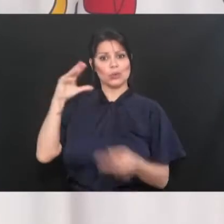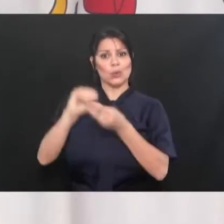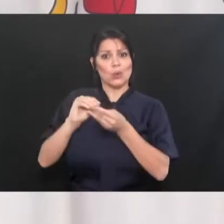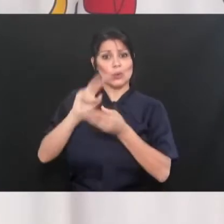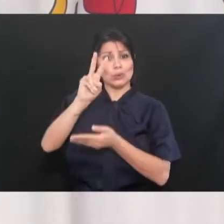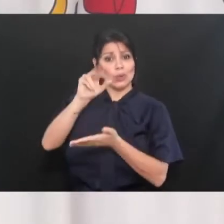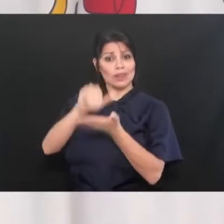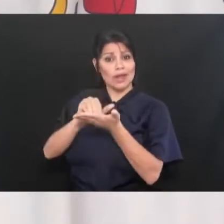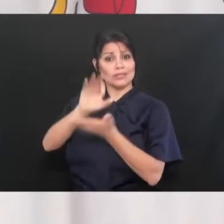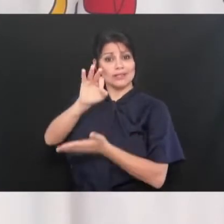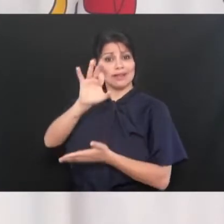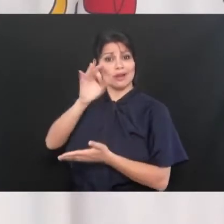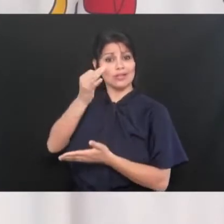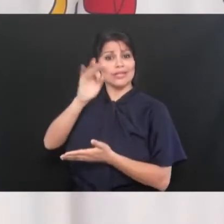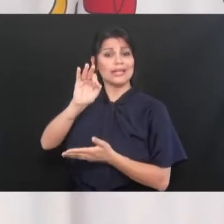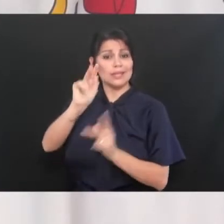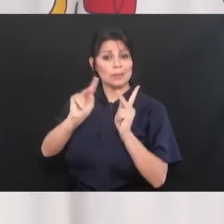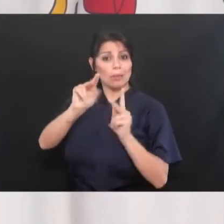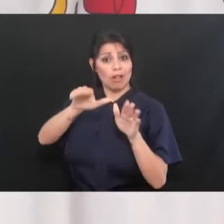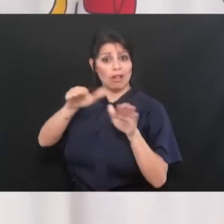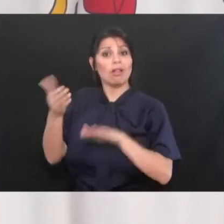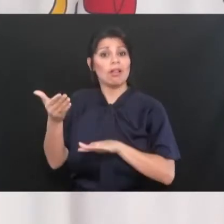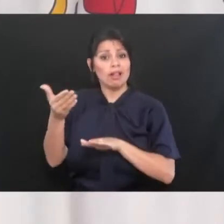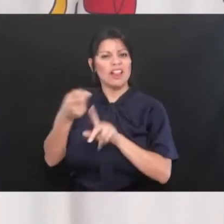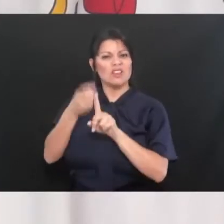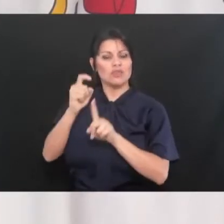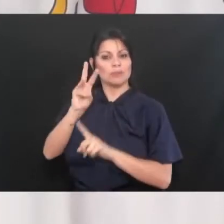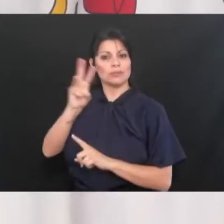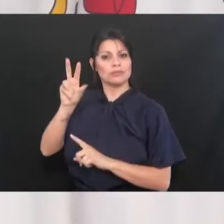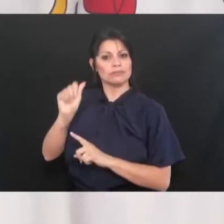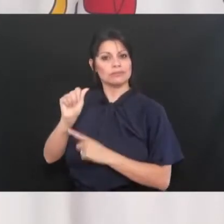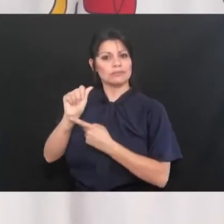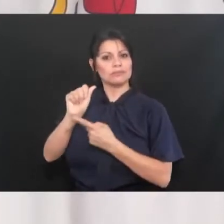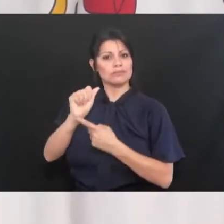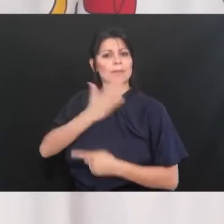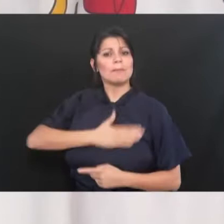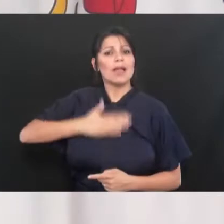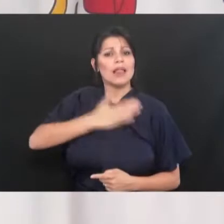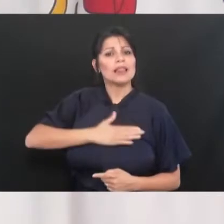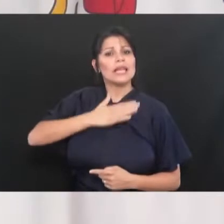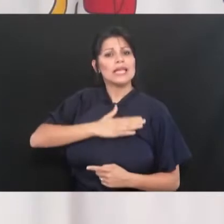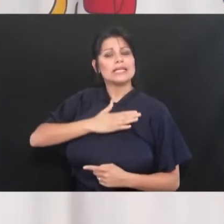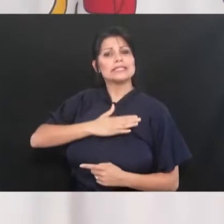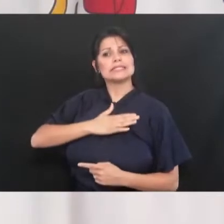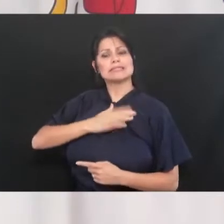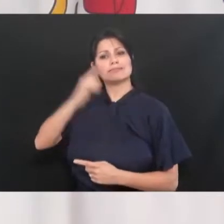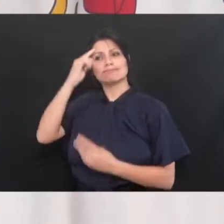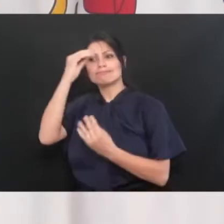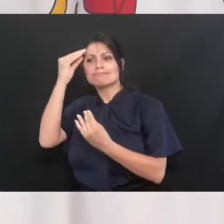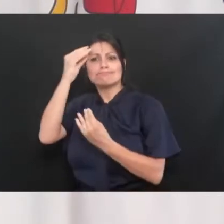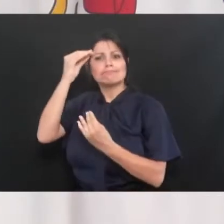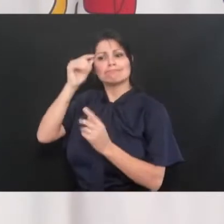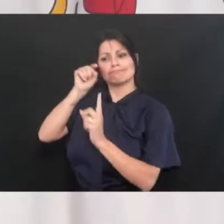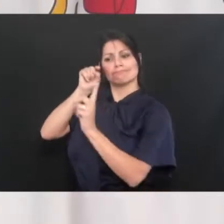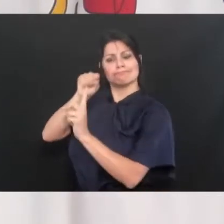2,919 deaths now in West Virginia. Please don't forget these people. Don't let them become a number.